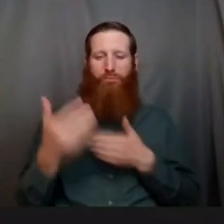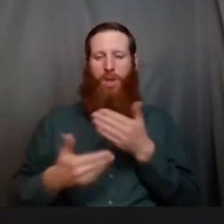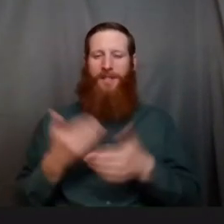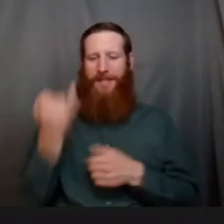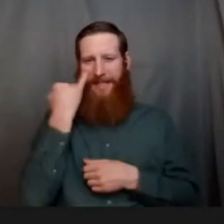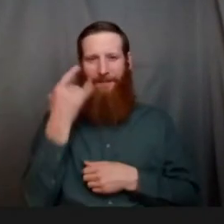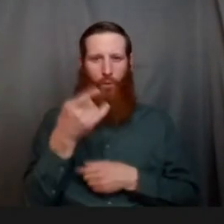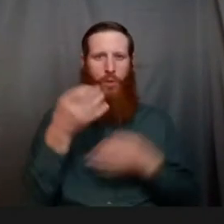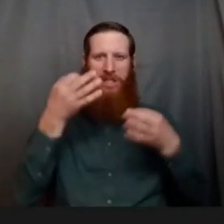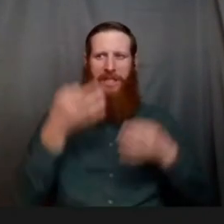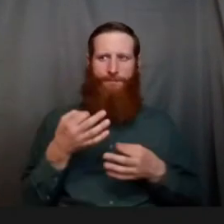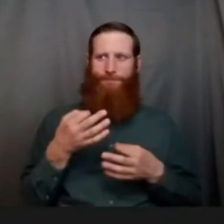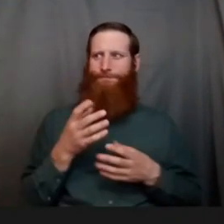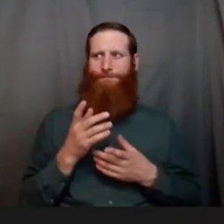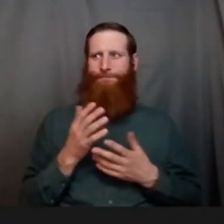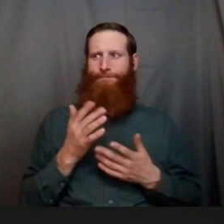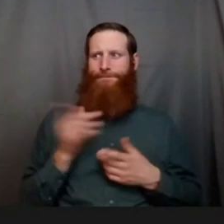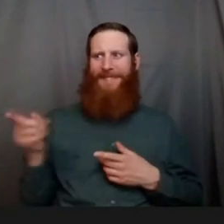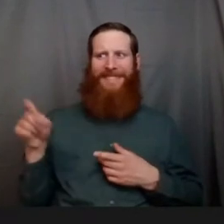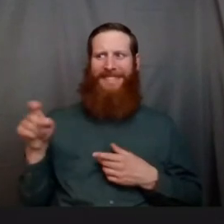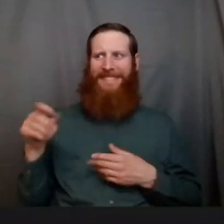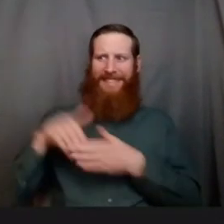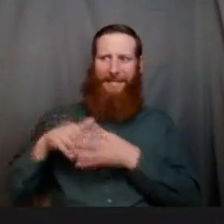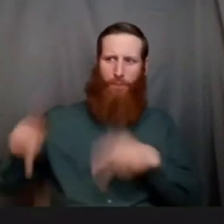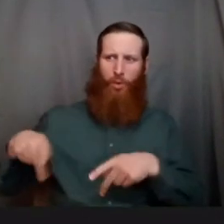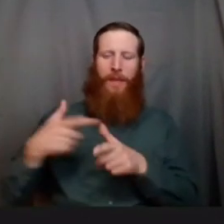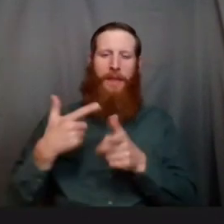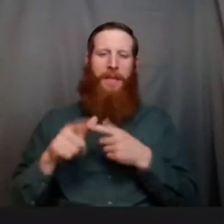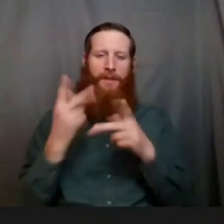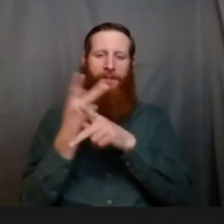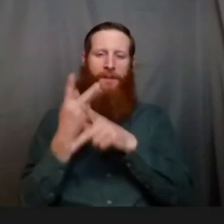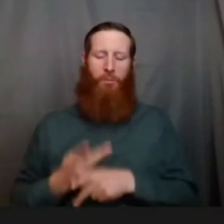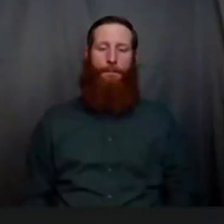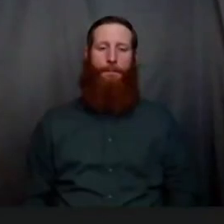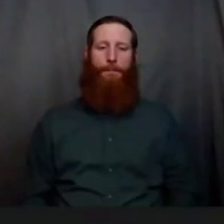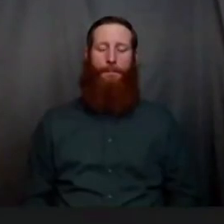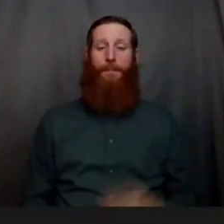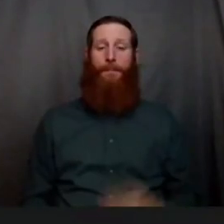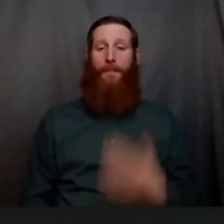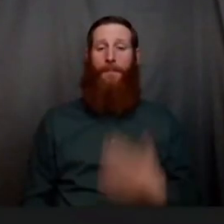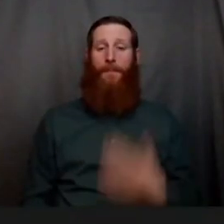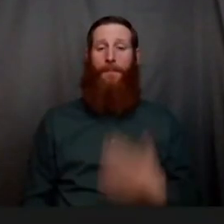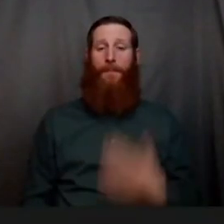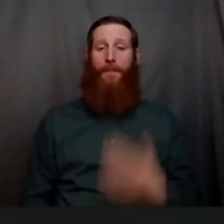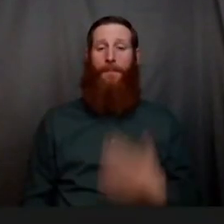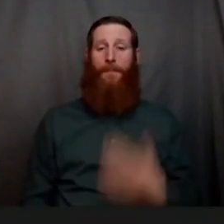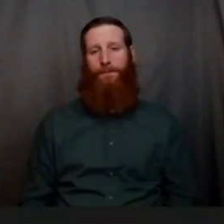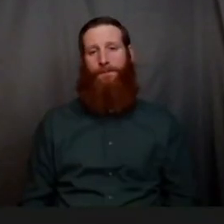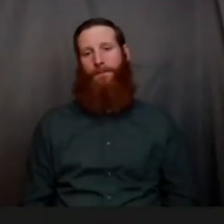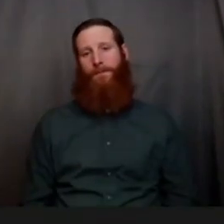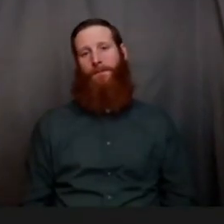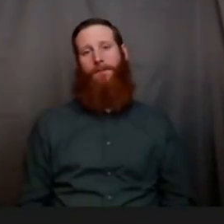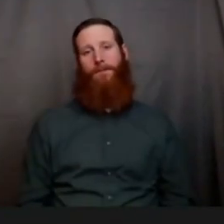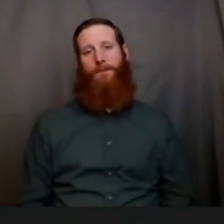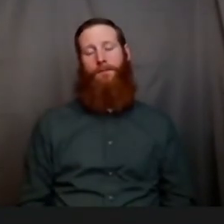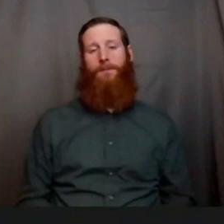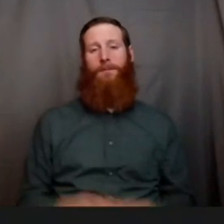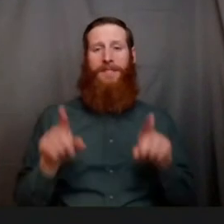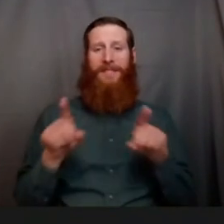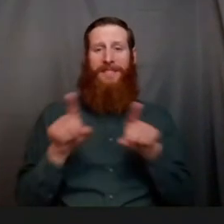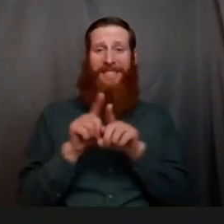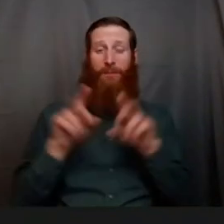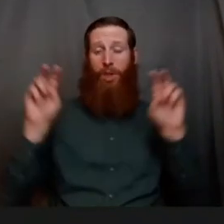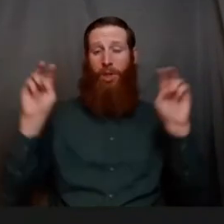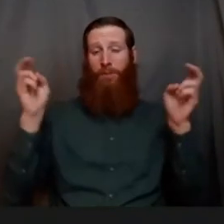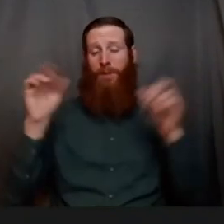circumstance they need to return in person. Great, thank you for that clarification. Will the same subjects like English and math be taught in